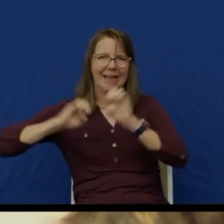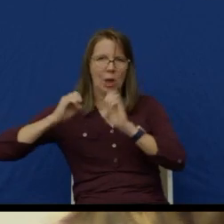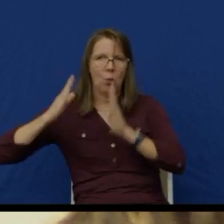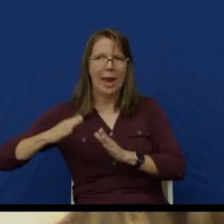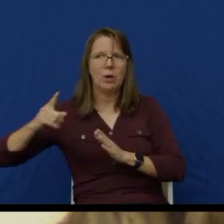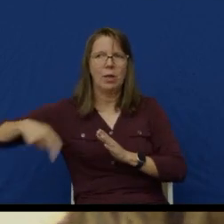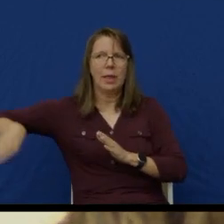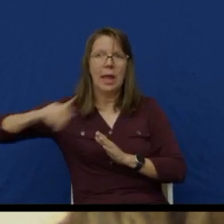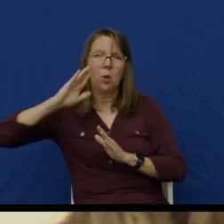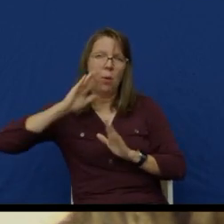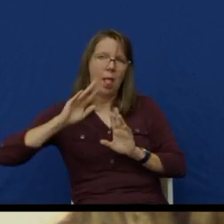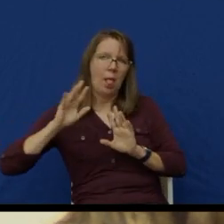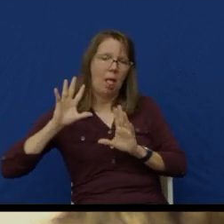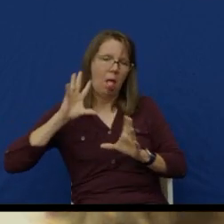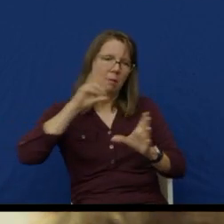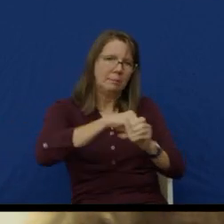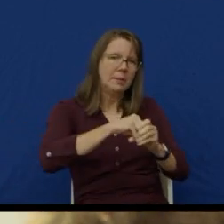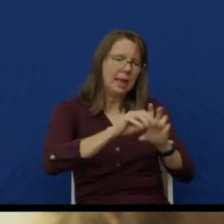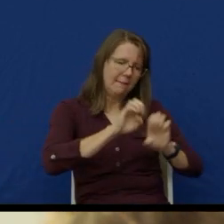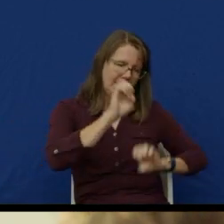of evaluating